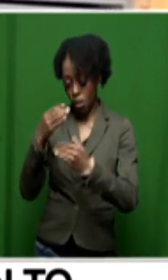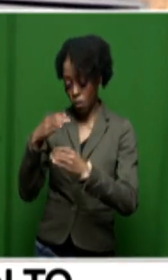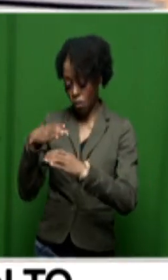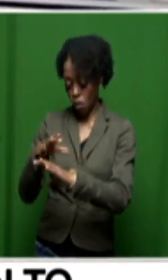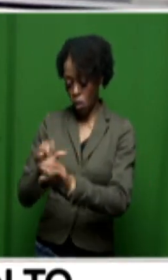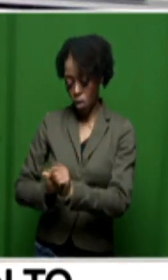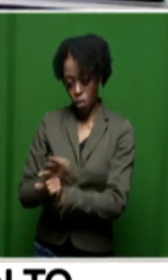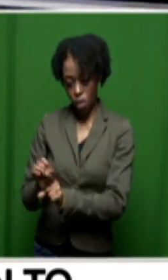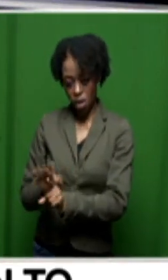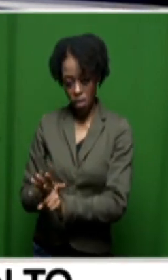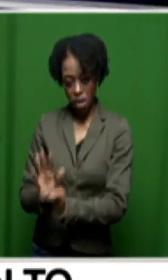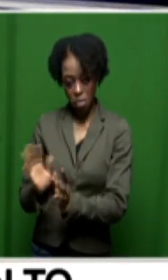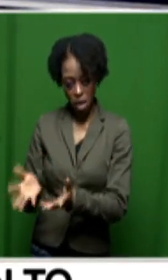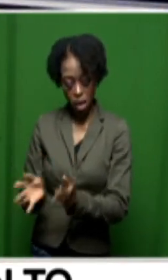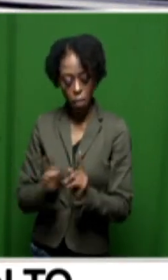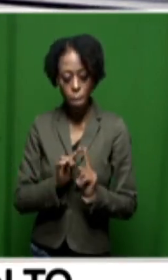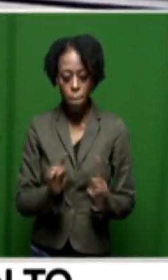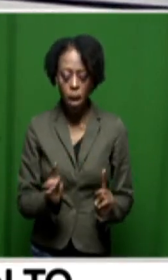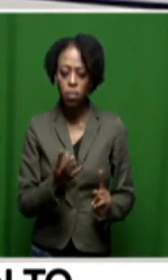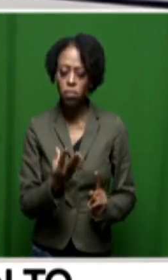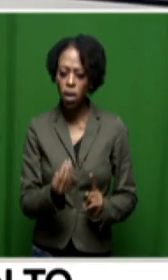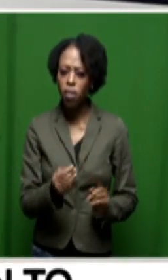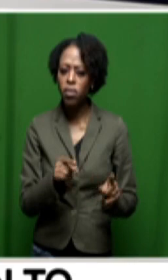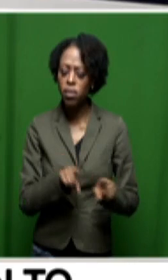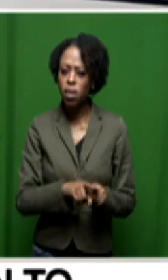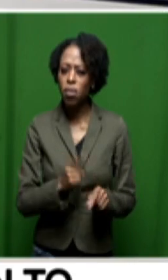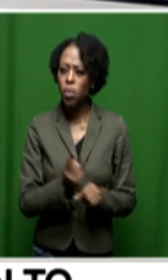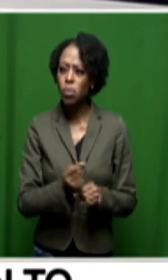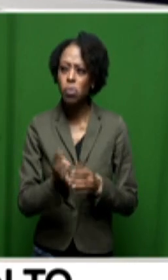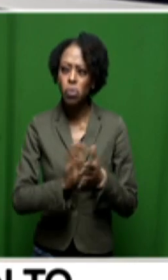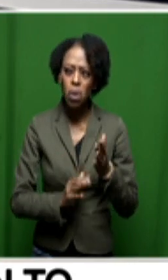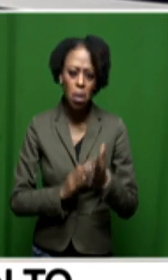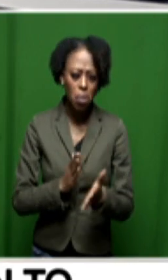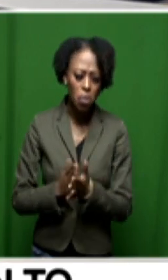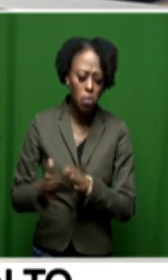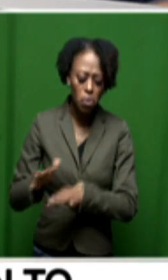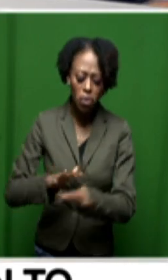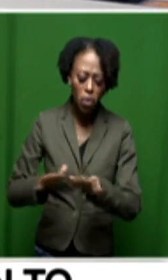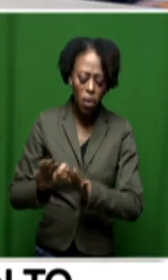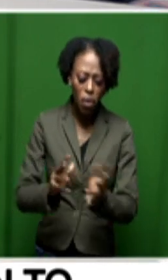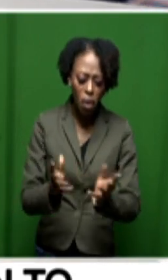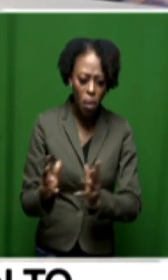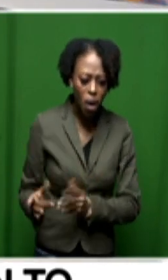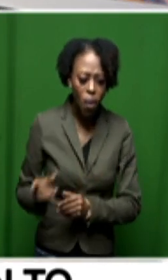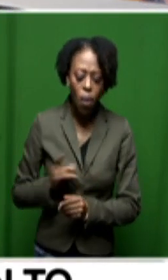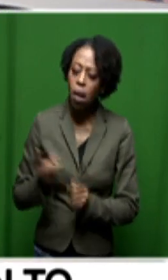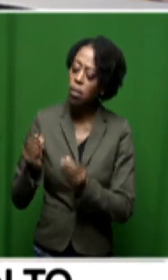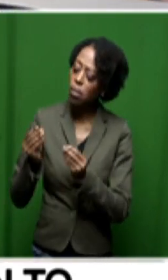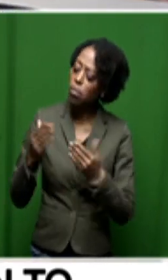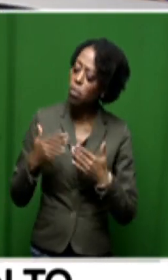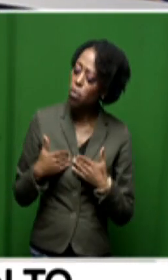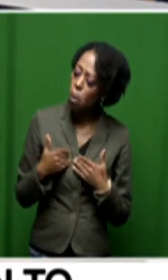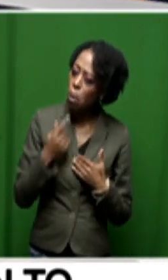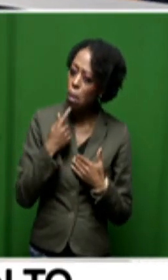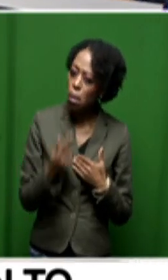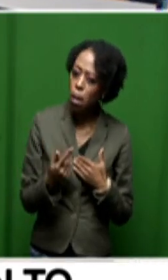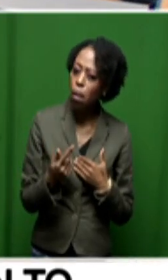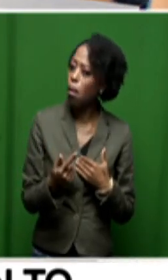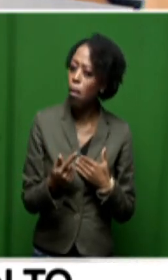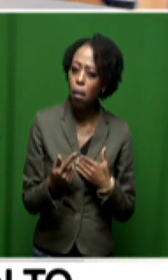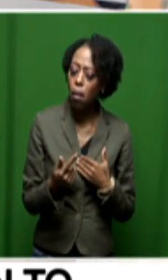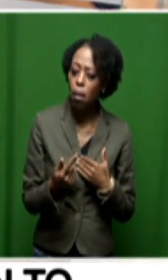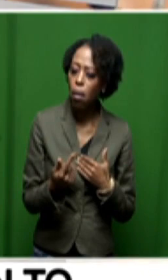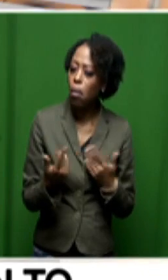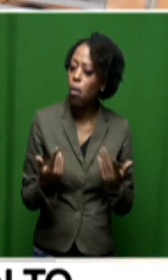COVID vaccines, obviously. But, you know, and then there was the stories, and I'm not sure what the situation looks like now, but there was a story we were talking to, is the fact that not a